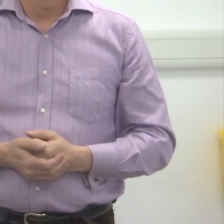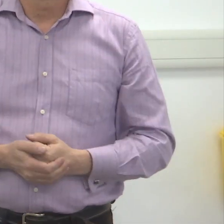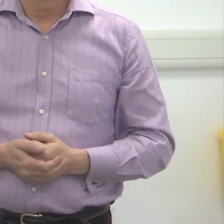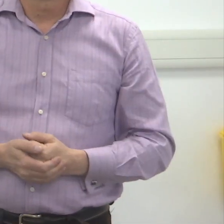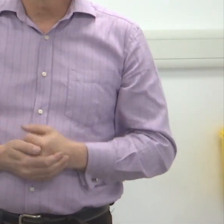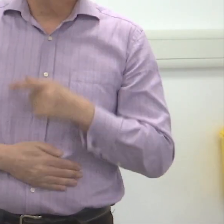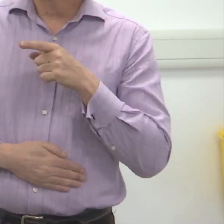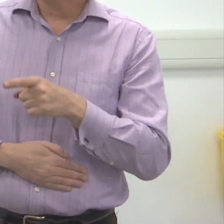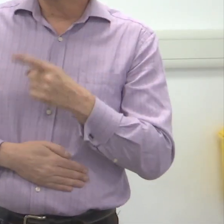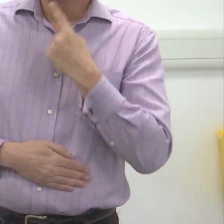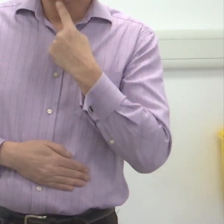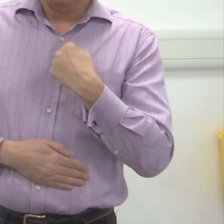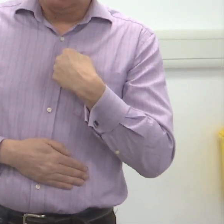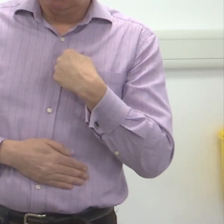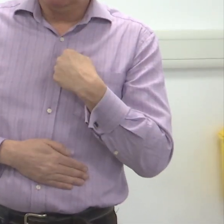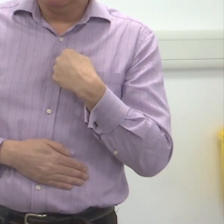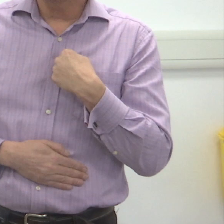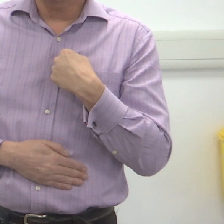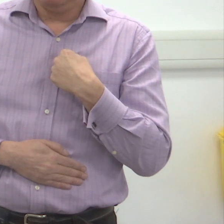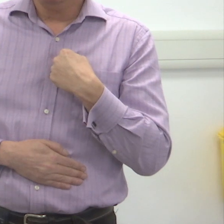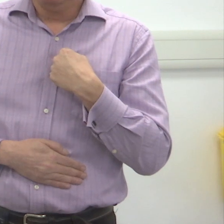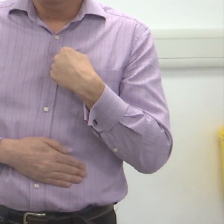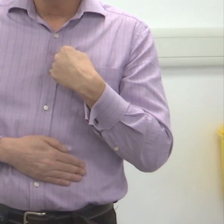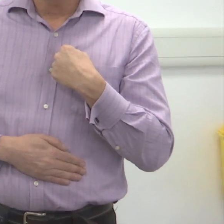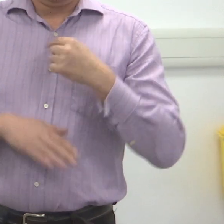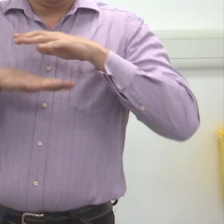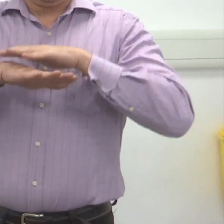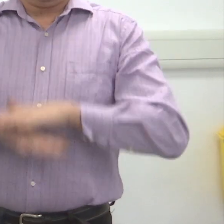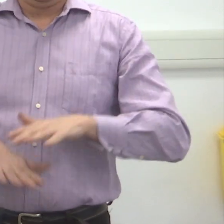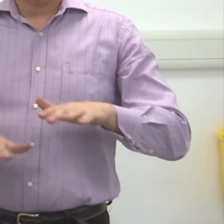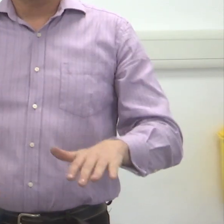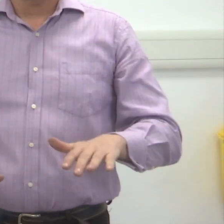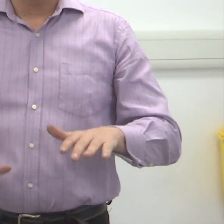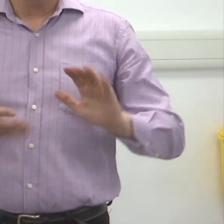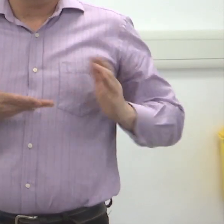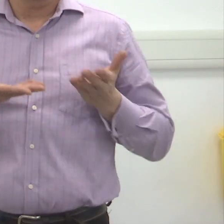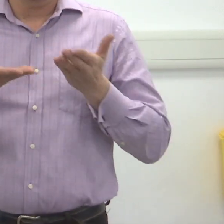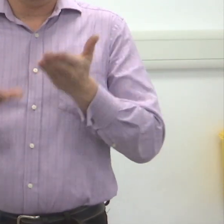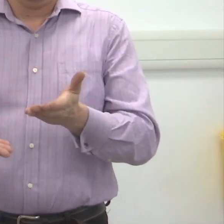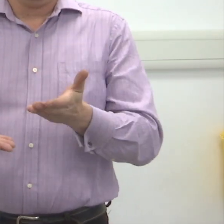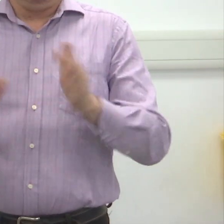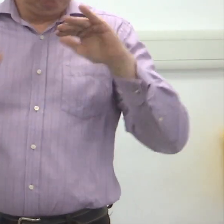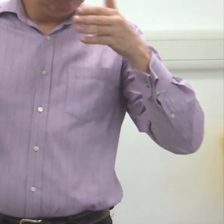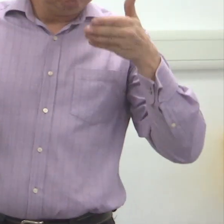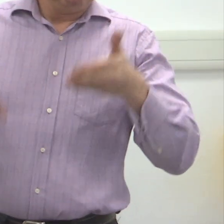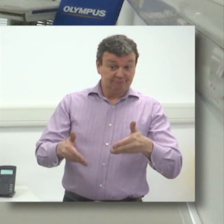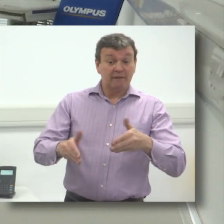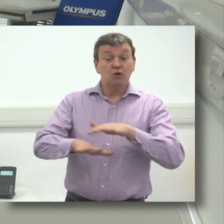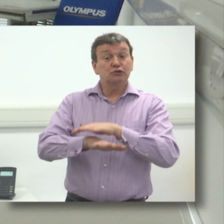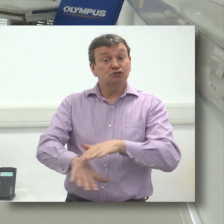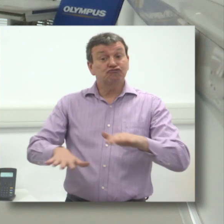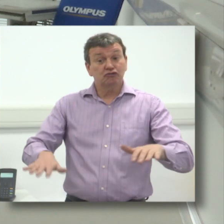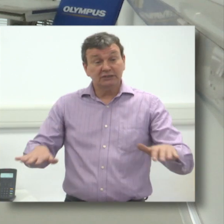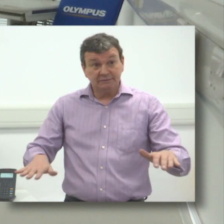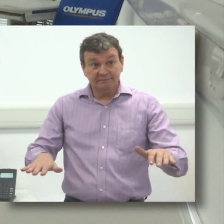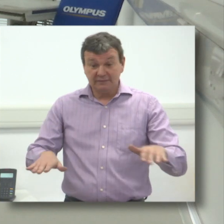you mentioned that the pediatric facilities will be able to cater for children